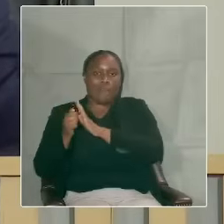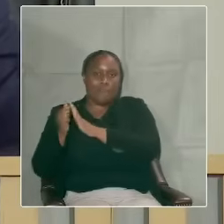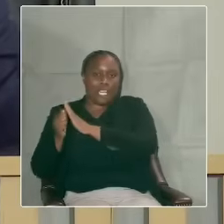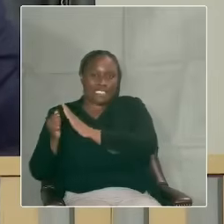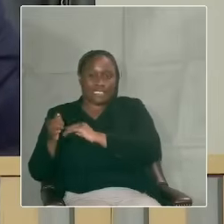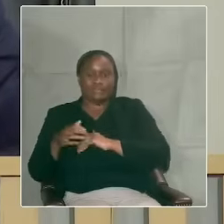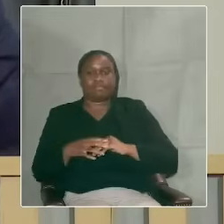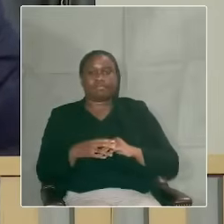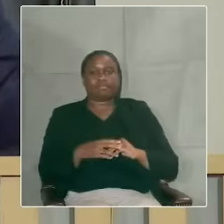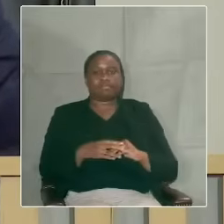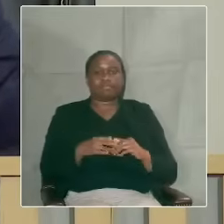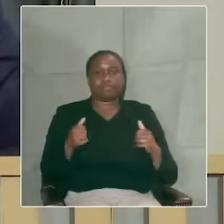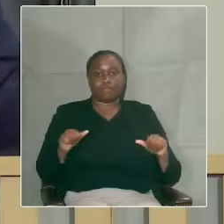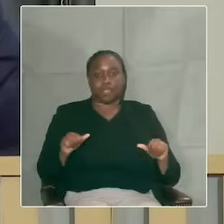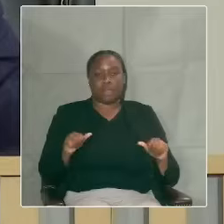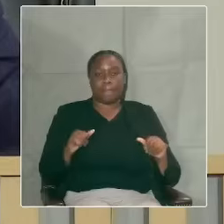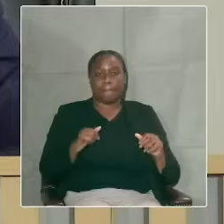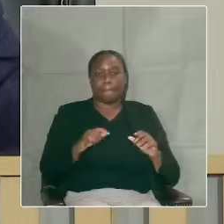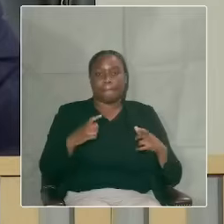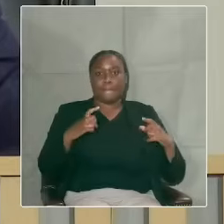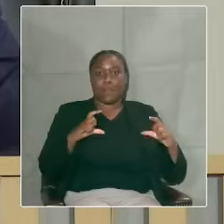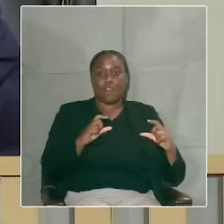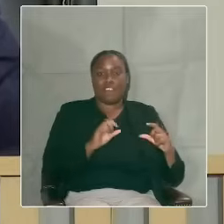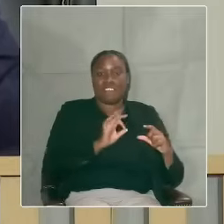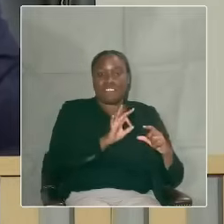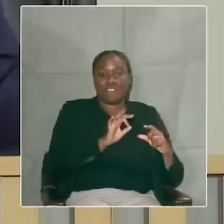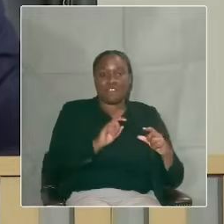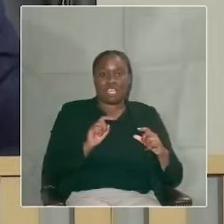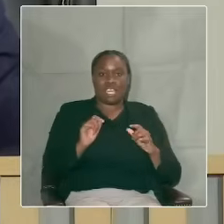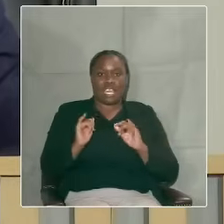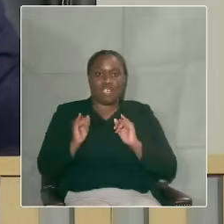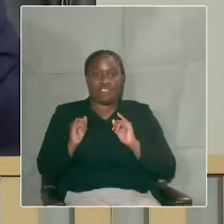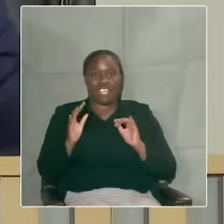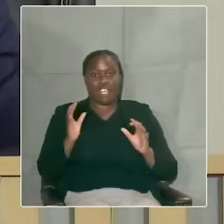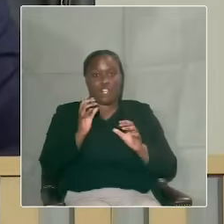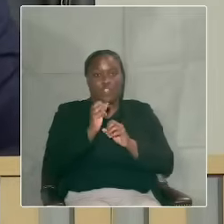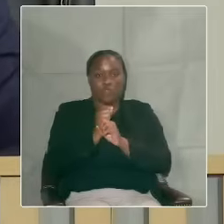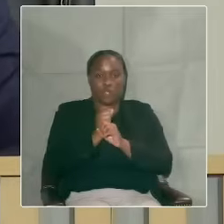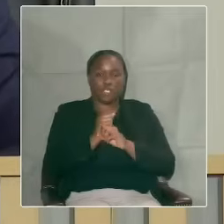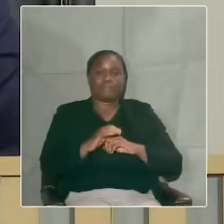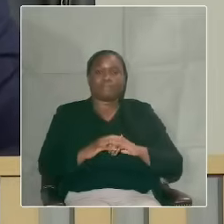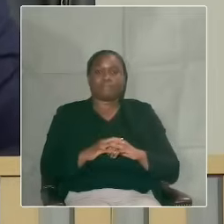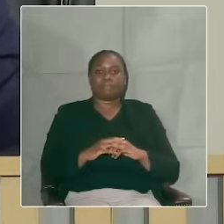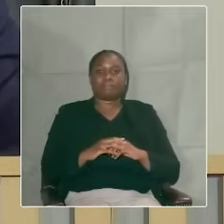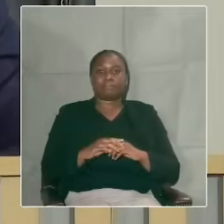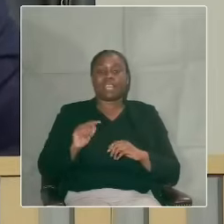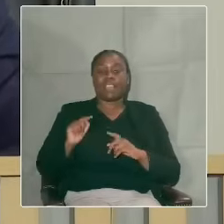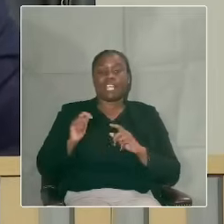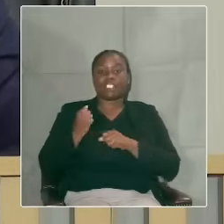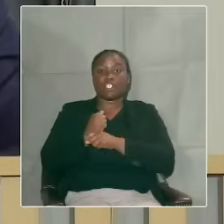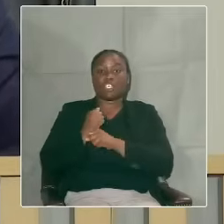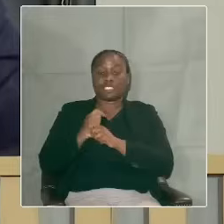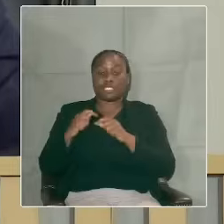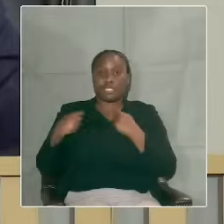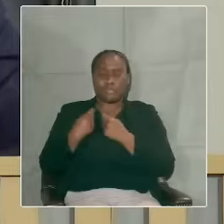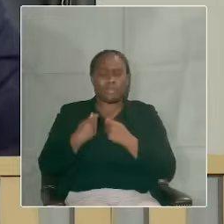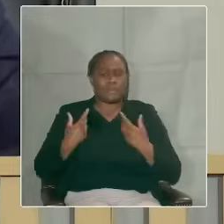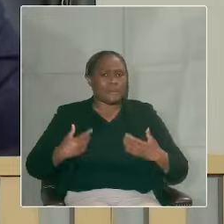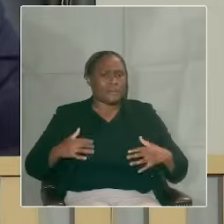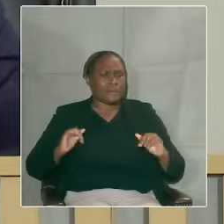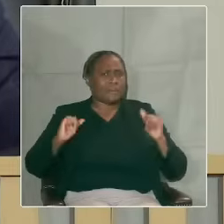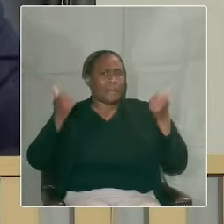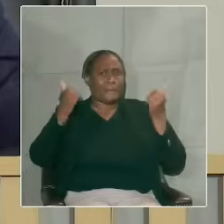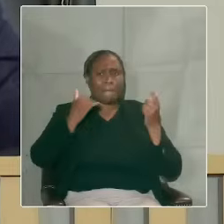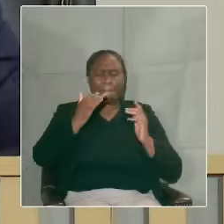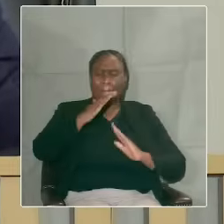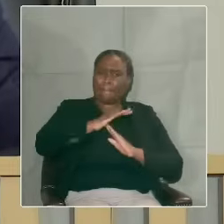Yeah, the paragraph 311 in the conclusion, the task team has undeniably achieved and